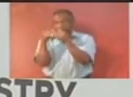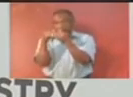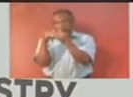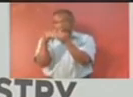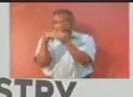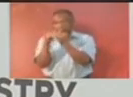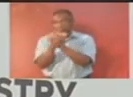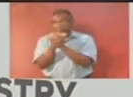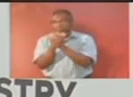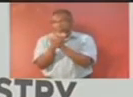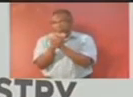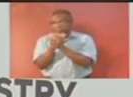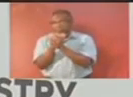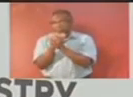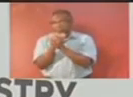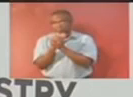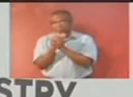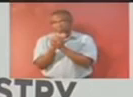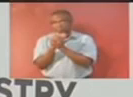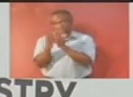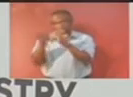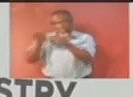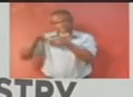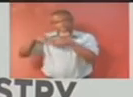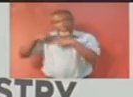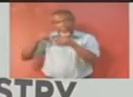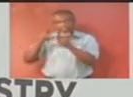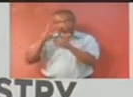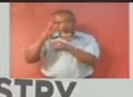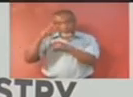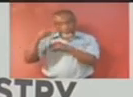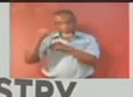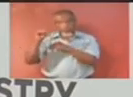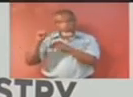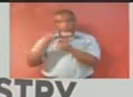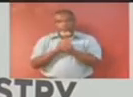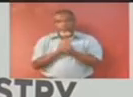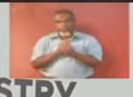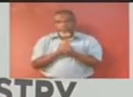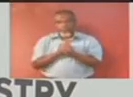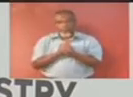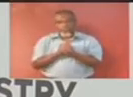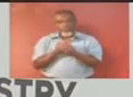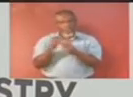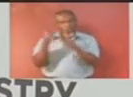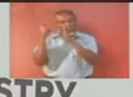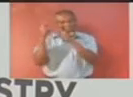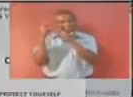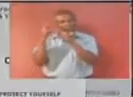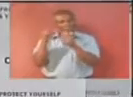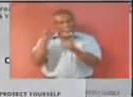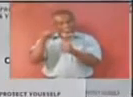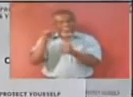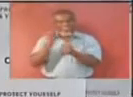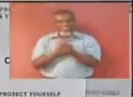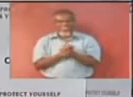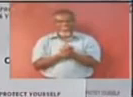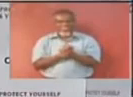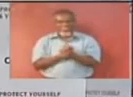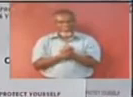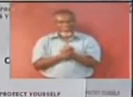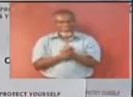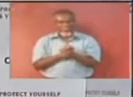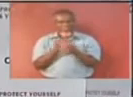and efficacy. So we have reason to continue to be more optimistic. Thank you. And thank you for